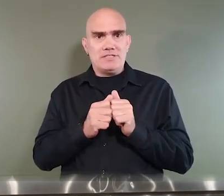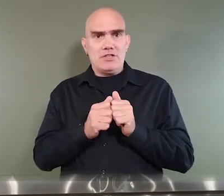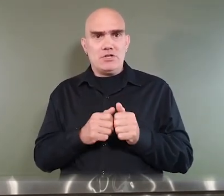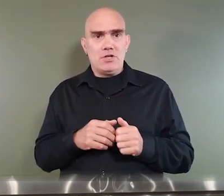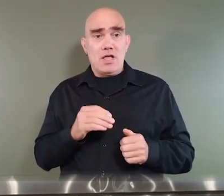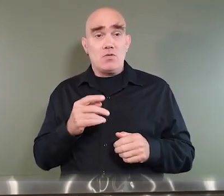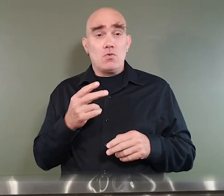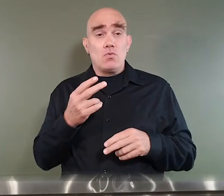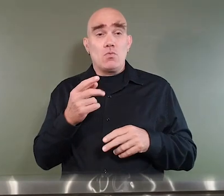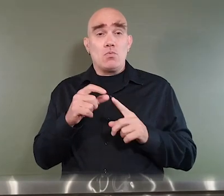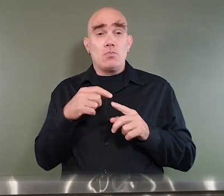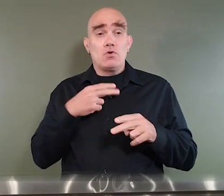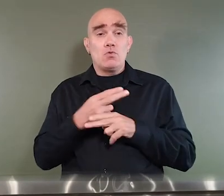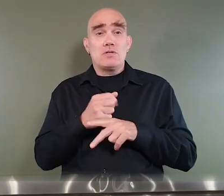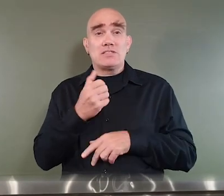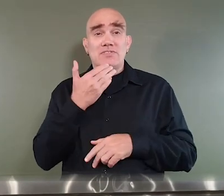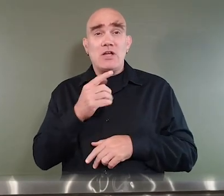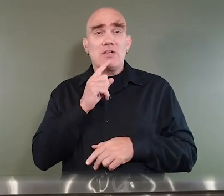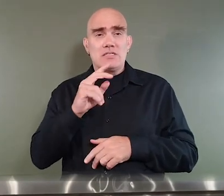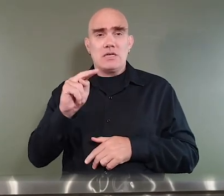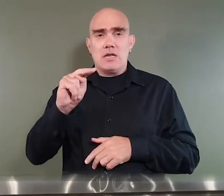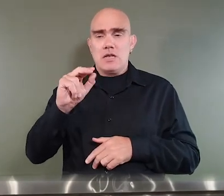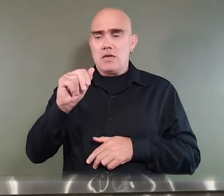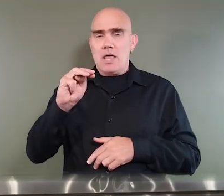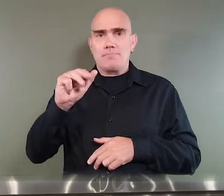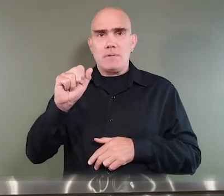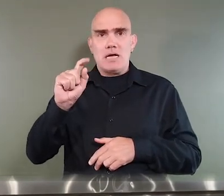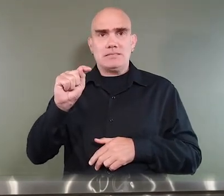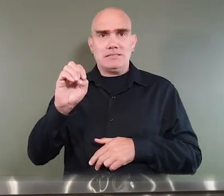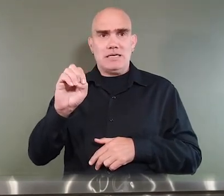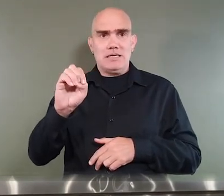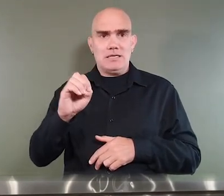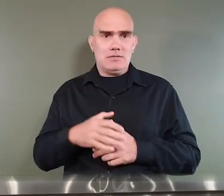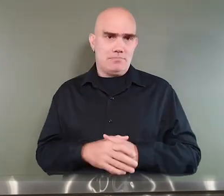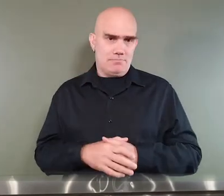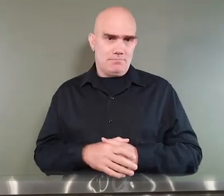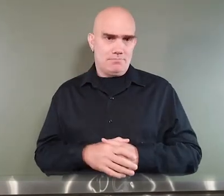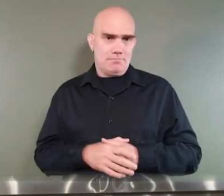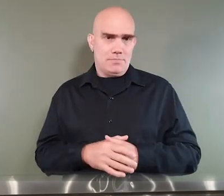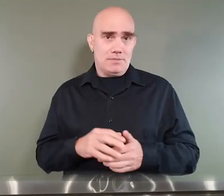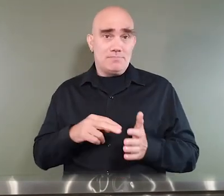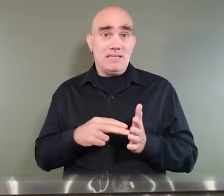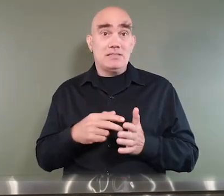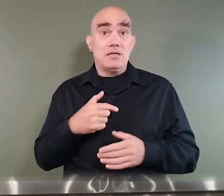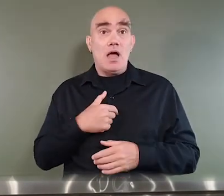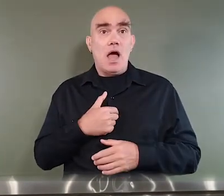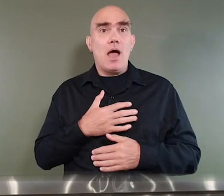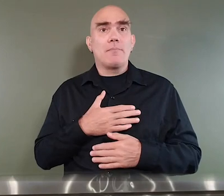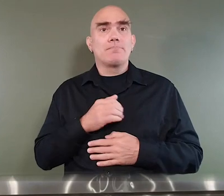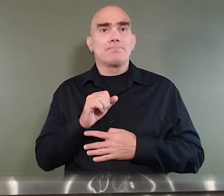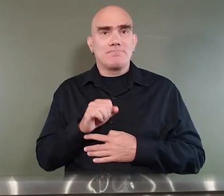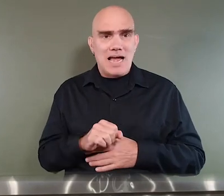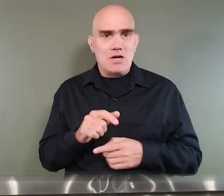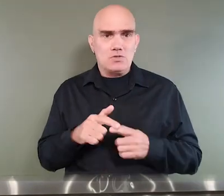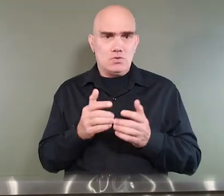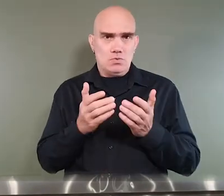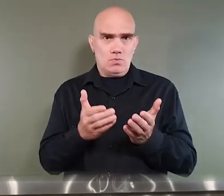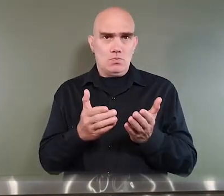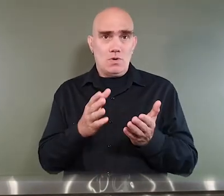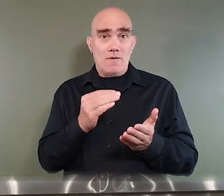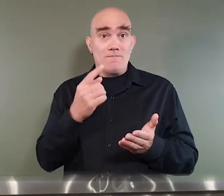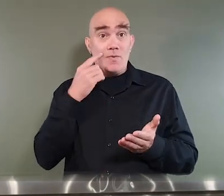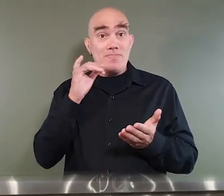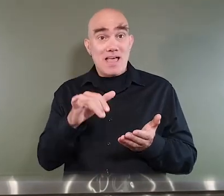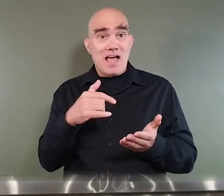And the word that we use as a thank you is namaste. It means I bow to you, and so for that I say